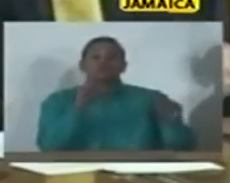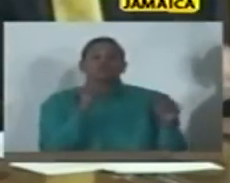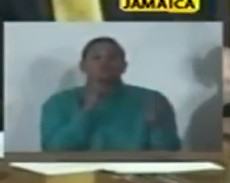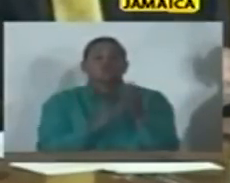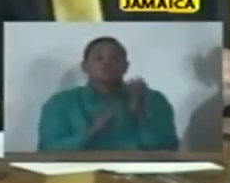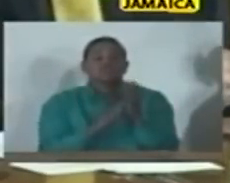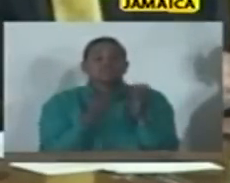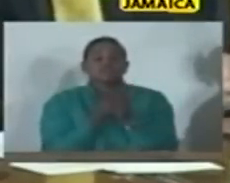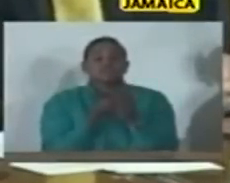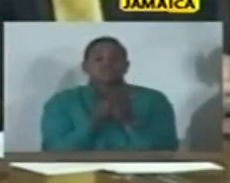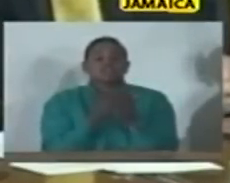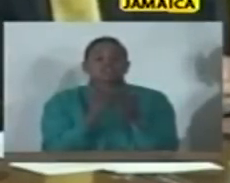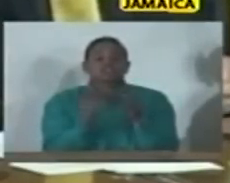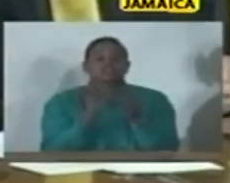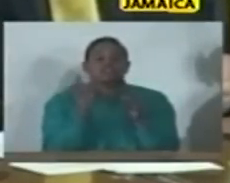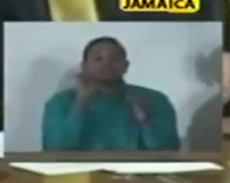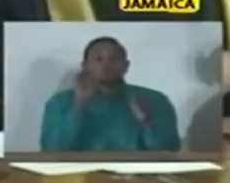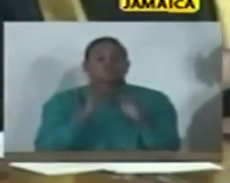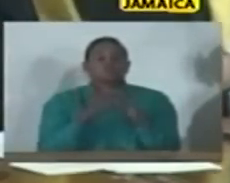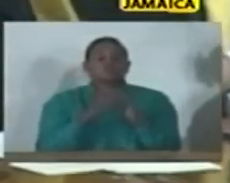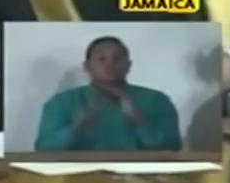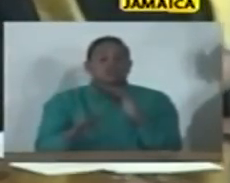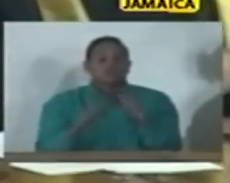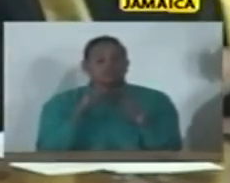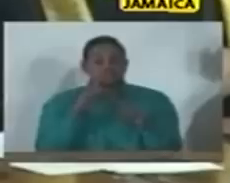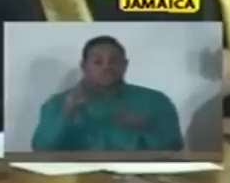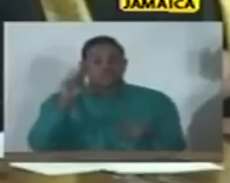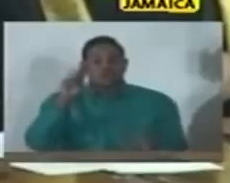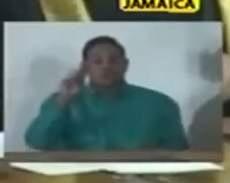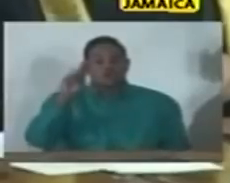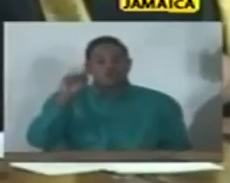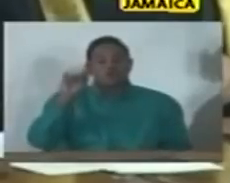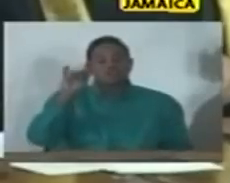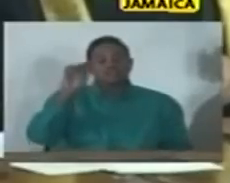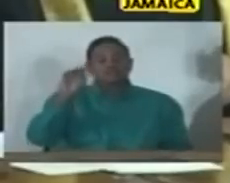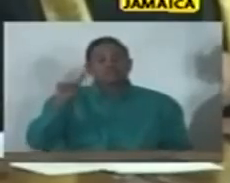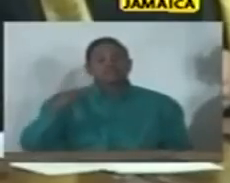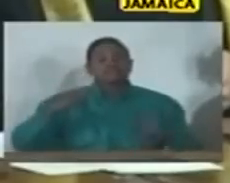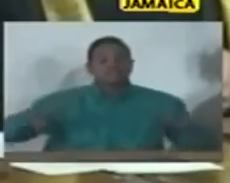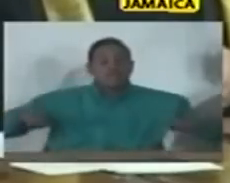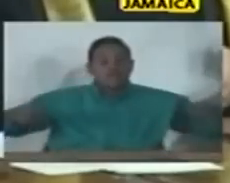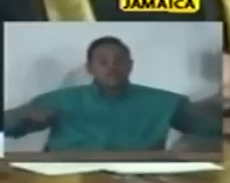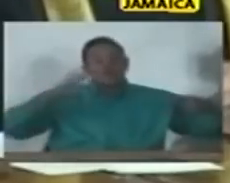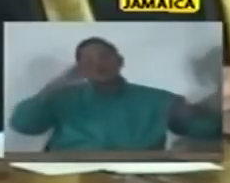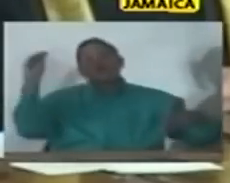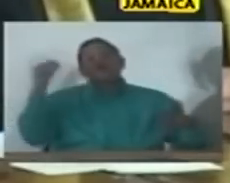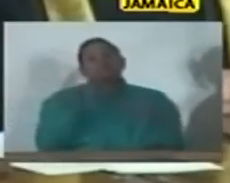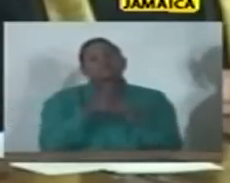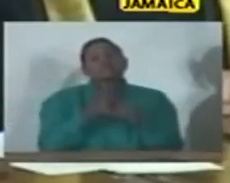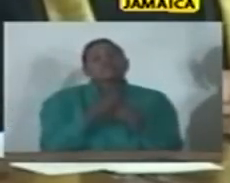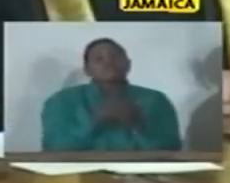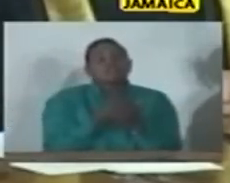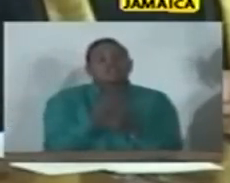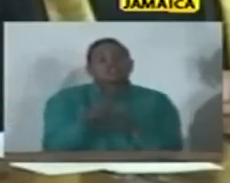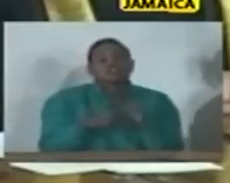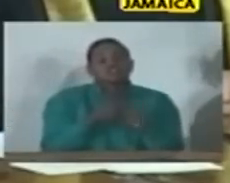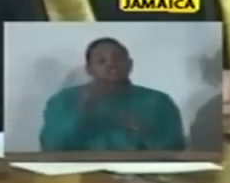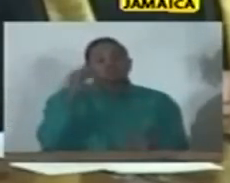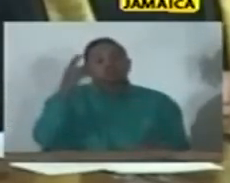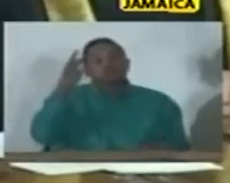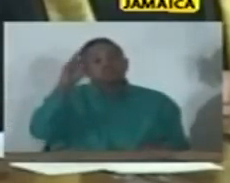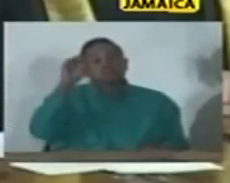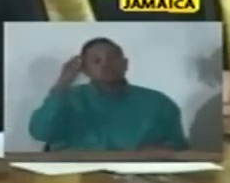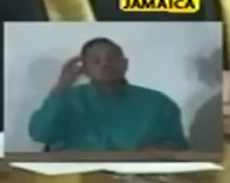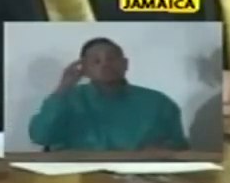financial statements of the Jamaica Ultimate Tire Company Limited for the financial year 2016-2017. Annual report